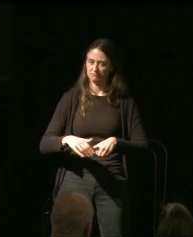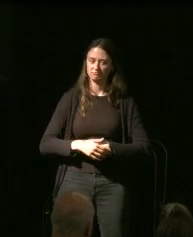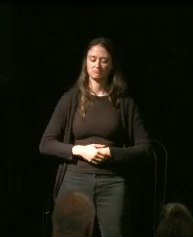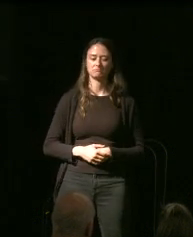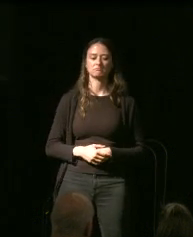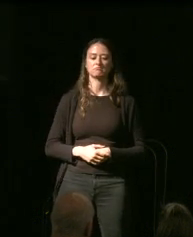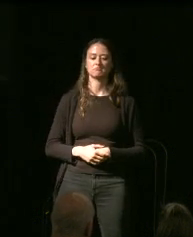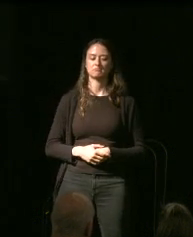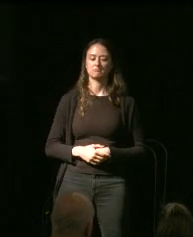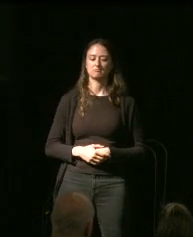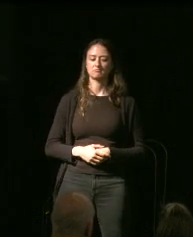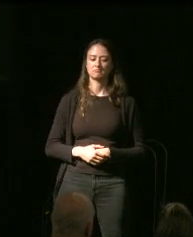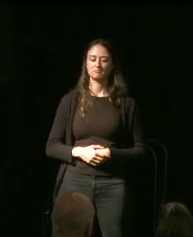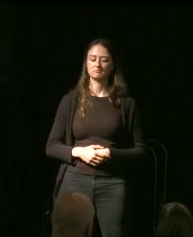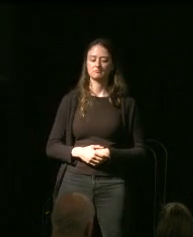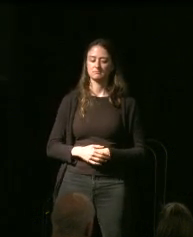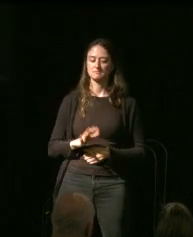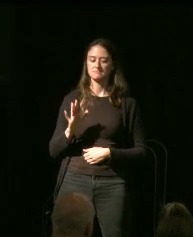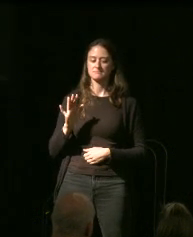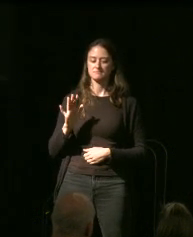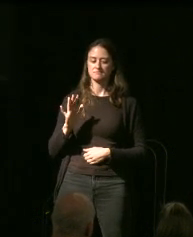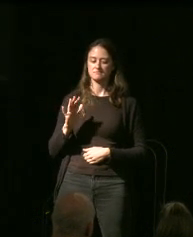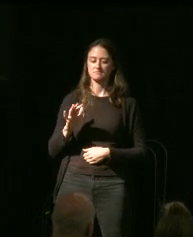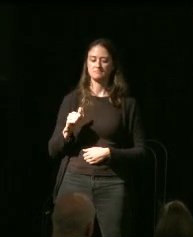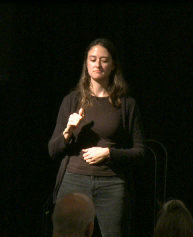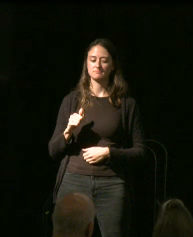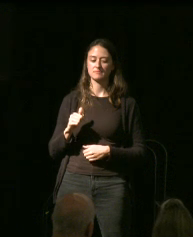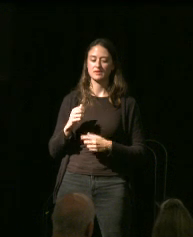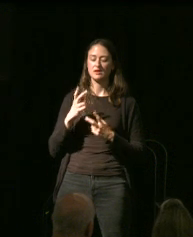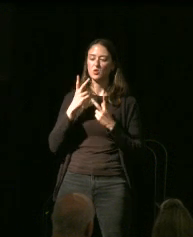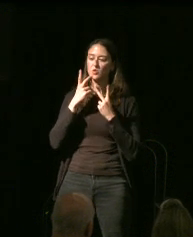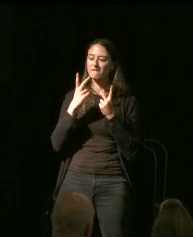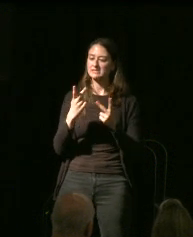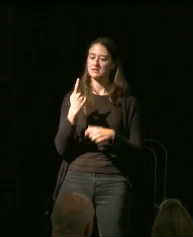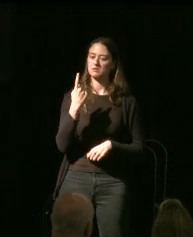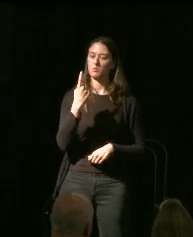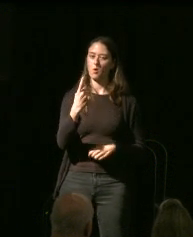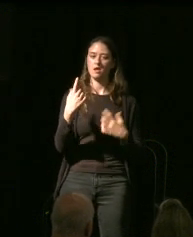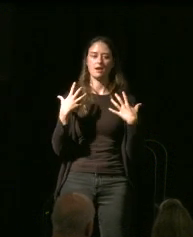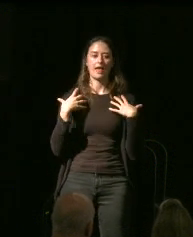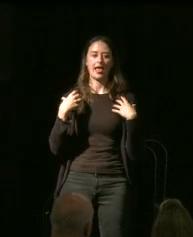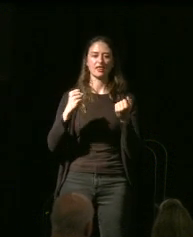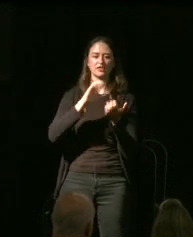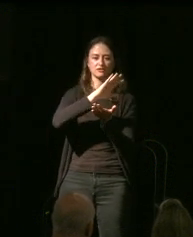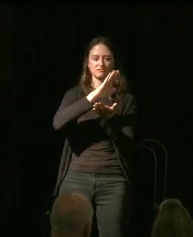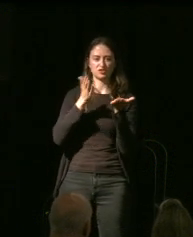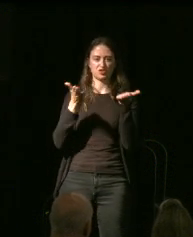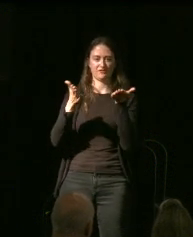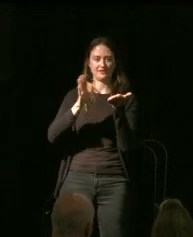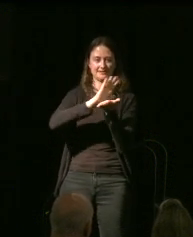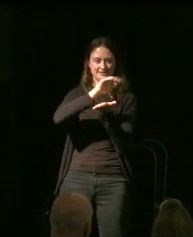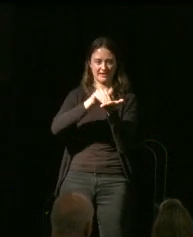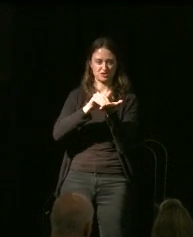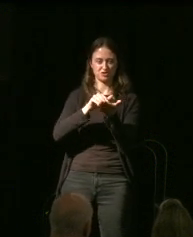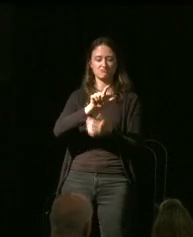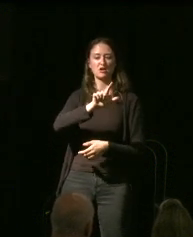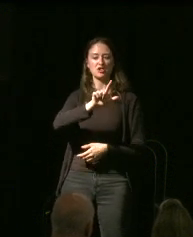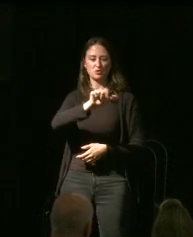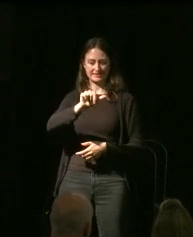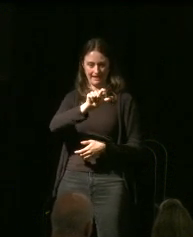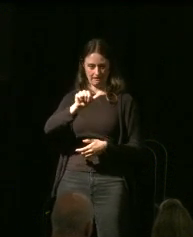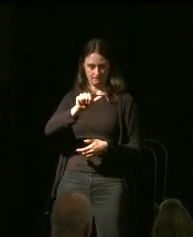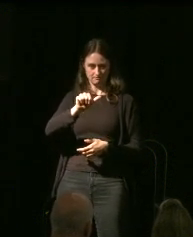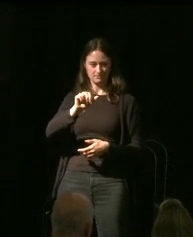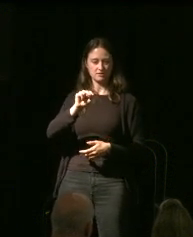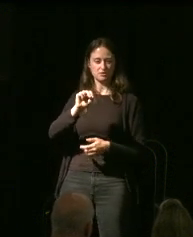We visited the LSU Health Services Center in New Orleans, Louisiana,